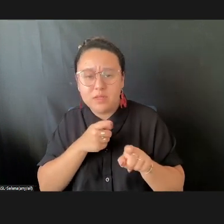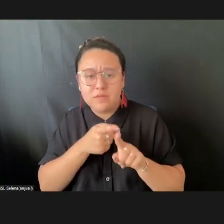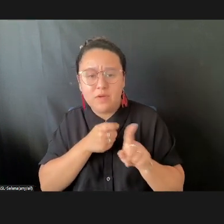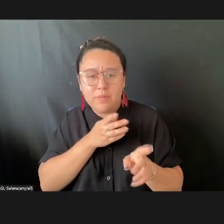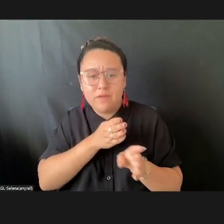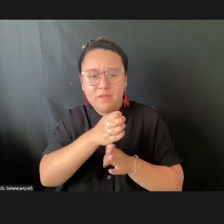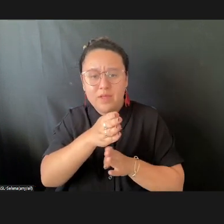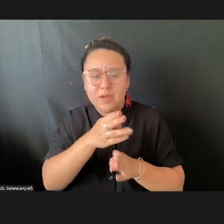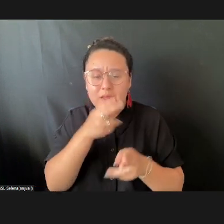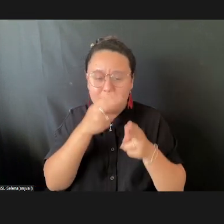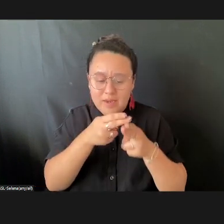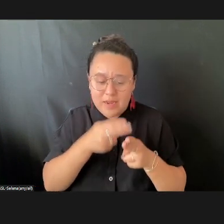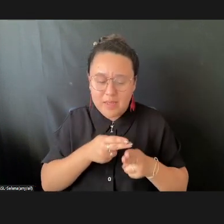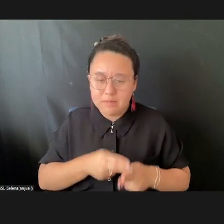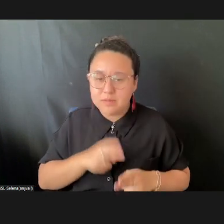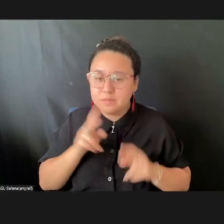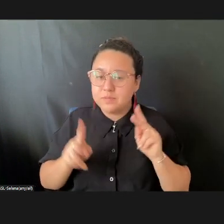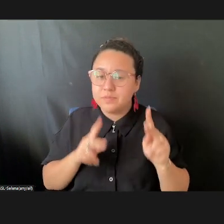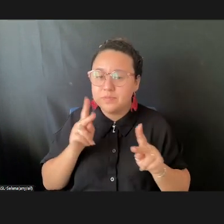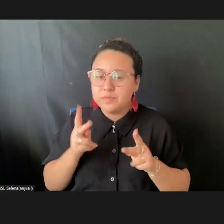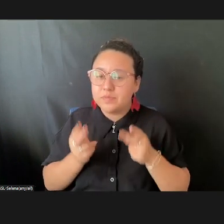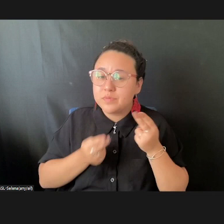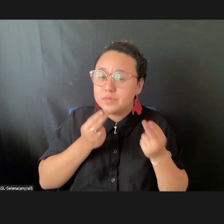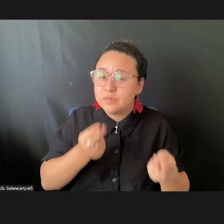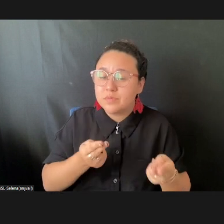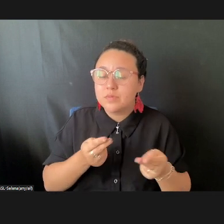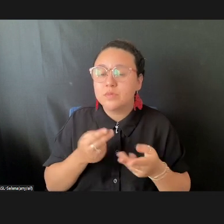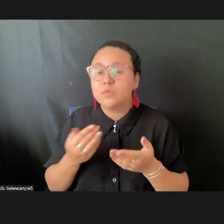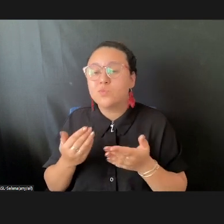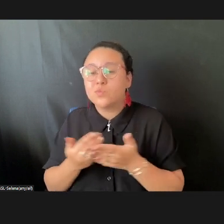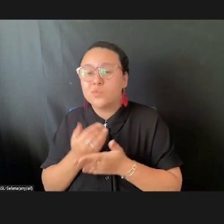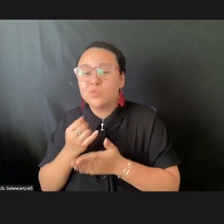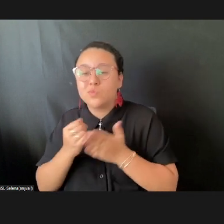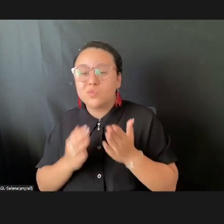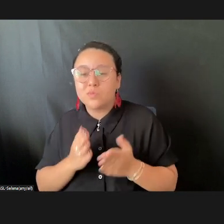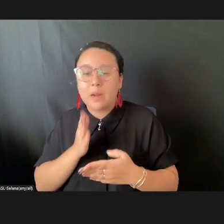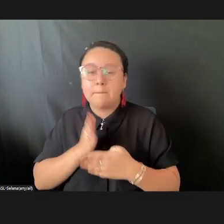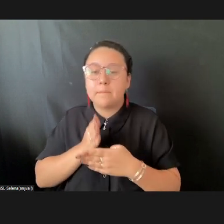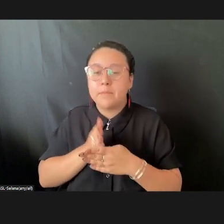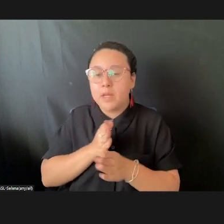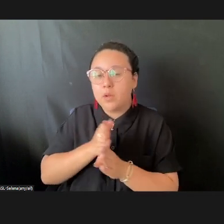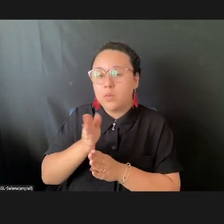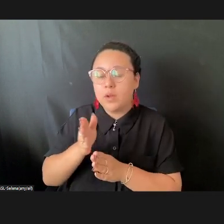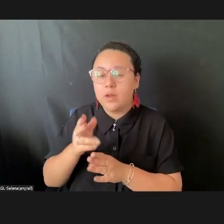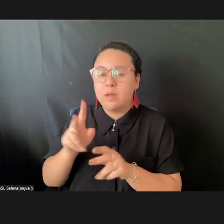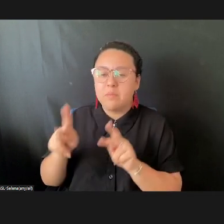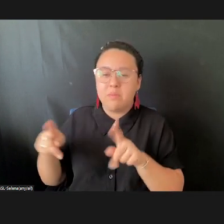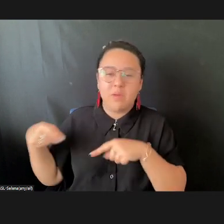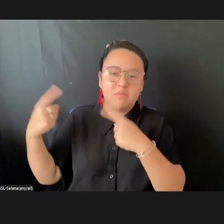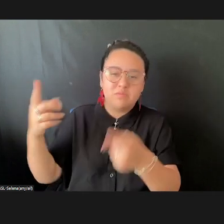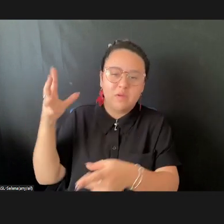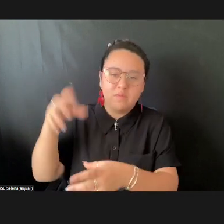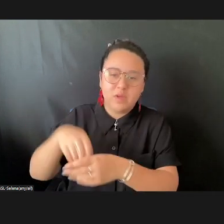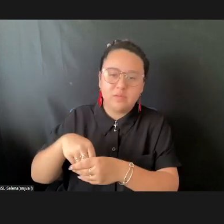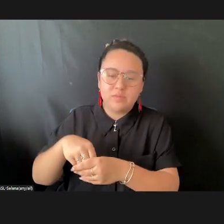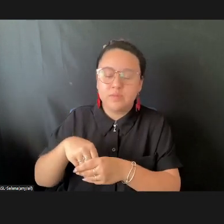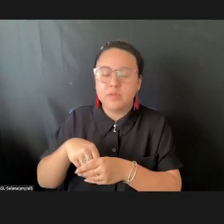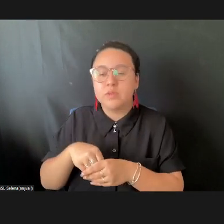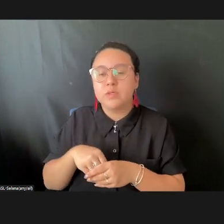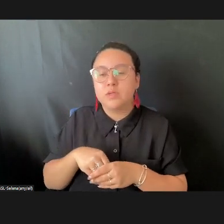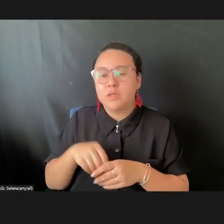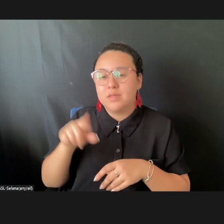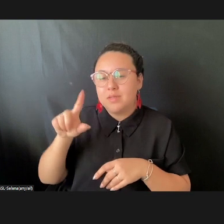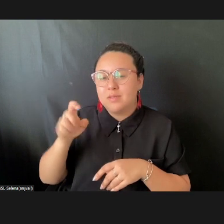of nominees. They ranged from new artists, mid-career, and legacy artists. And I know she knew a good number